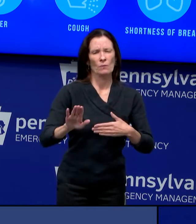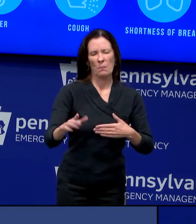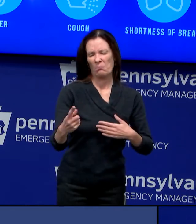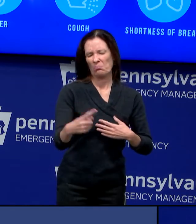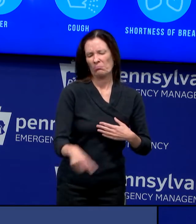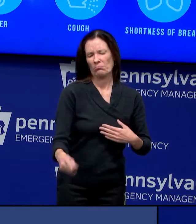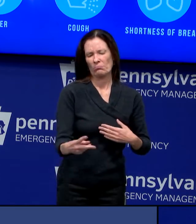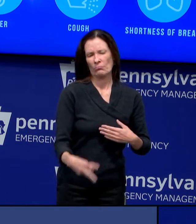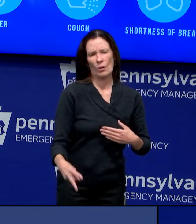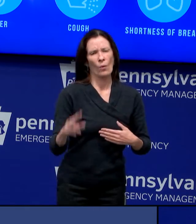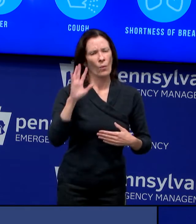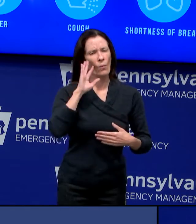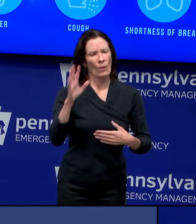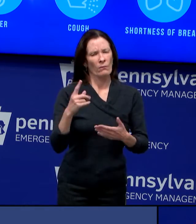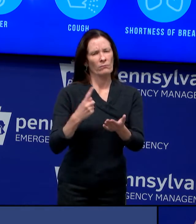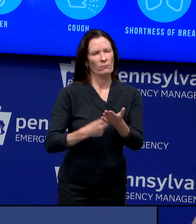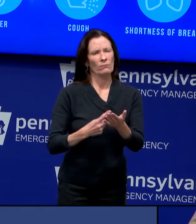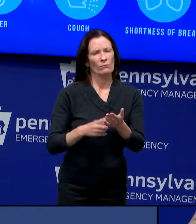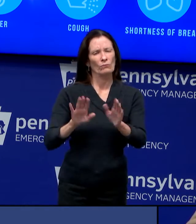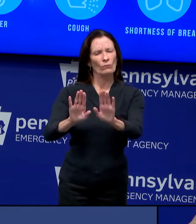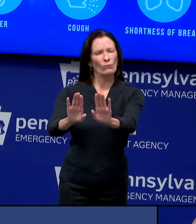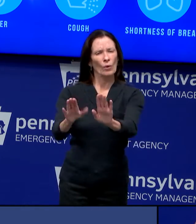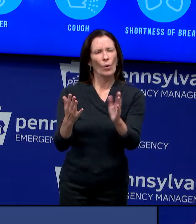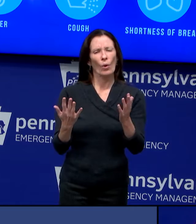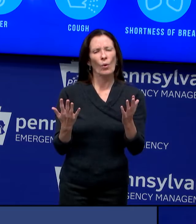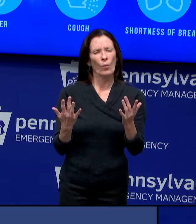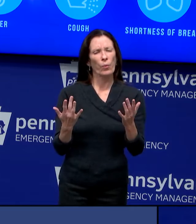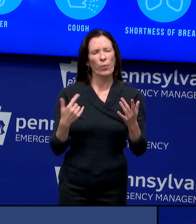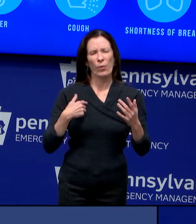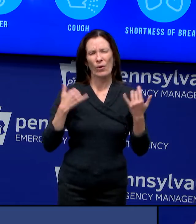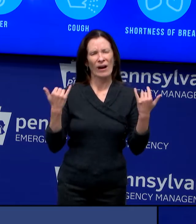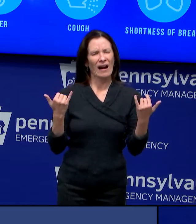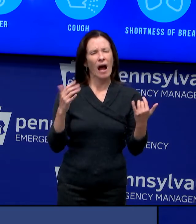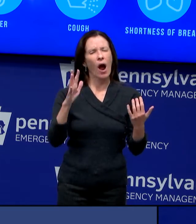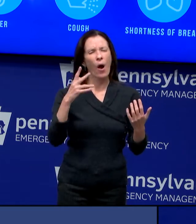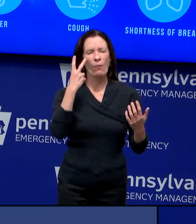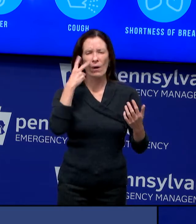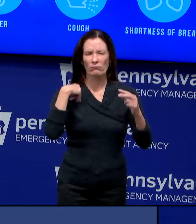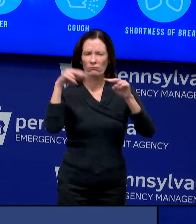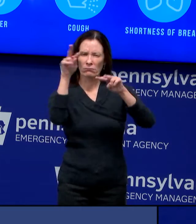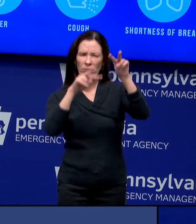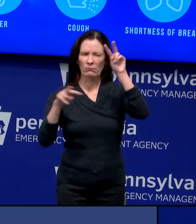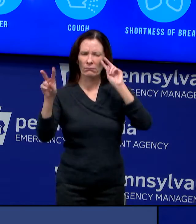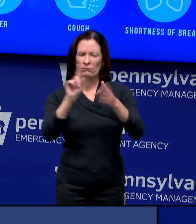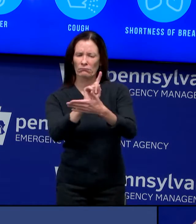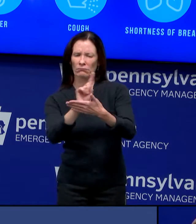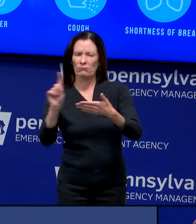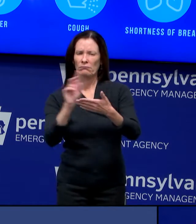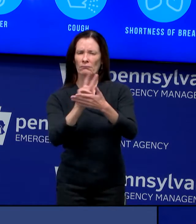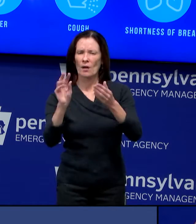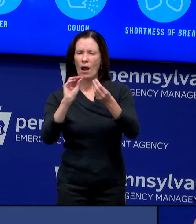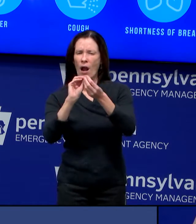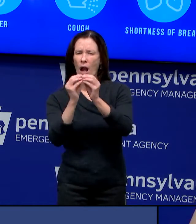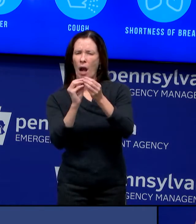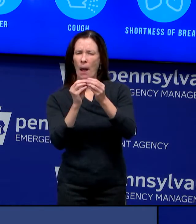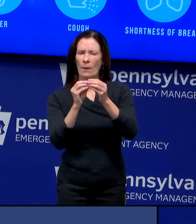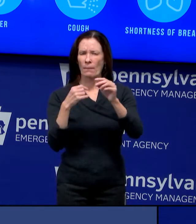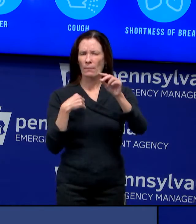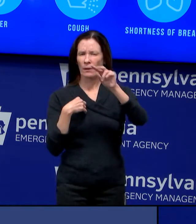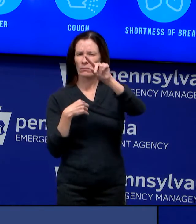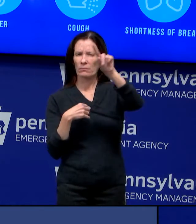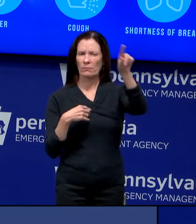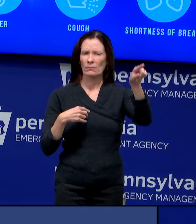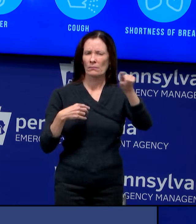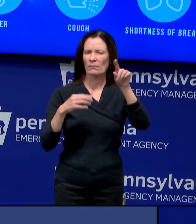So we're going to need to look at data as it's happening, and then we'll make those calculations. So I will not be commenting on specific counties at this